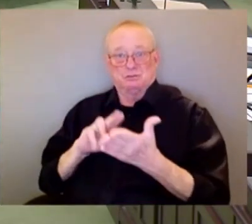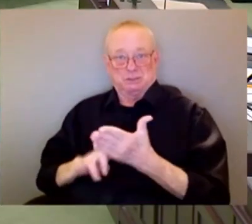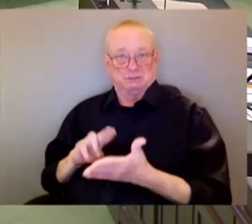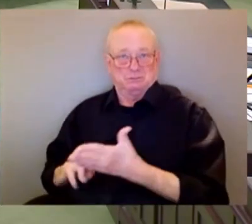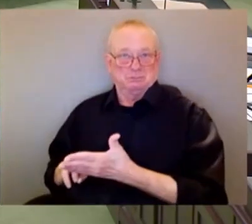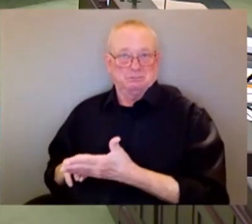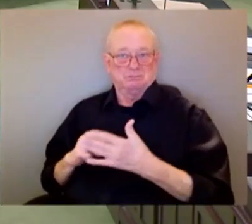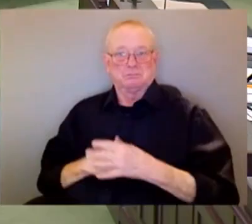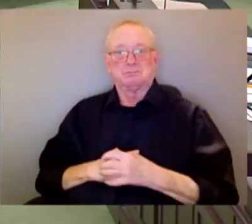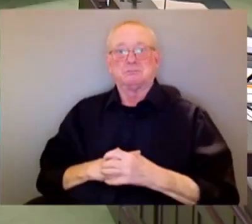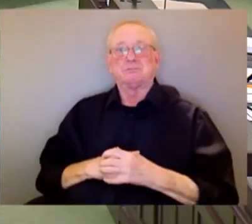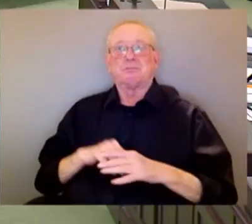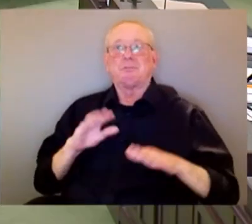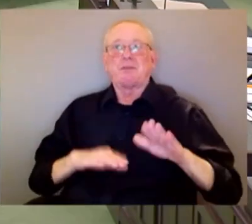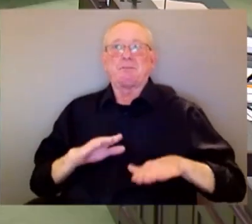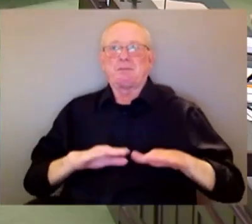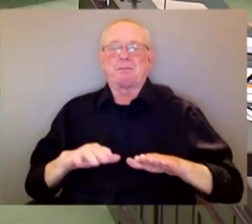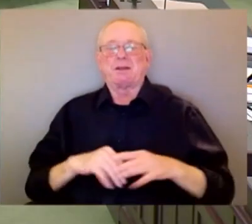Honourable Minister of Municipal